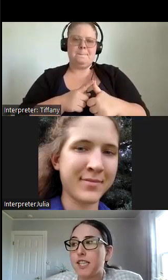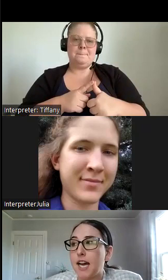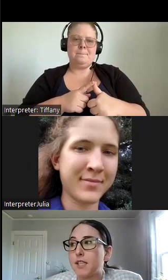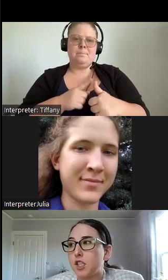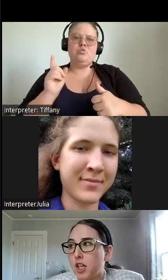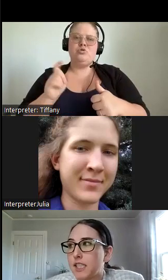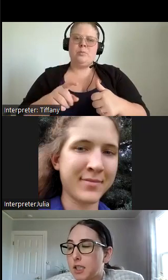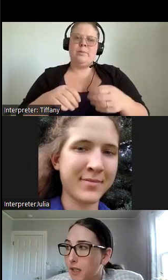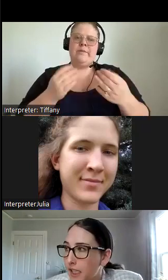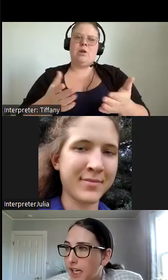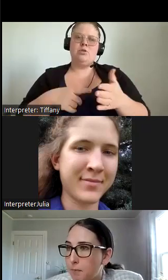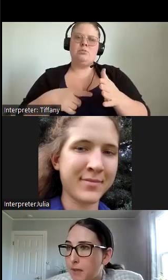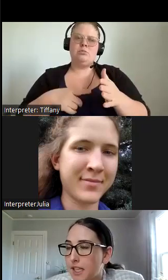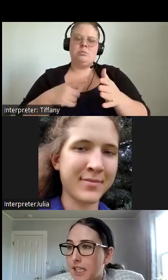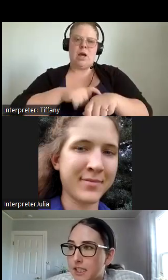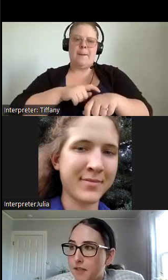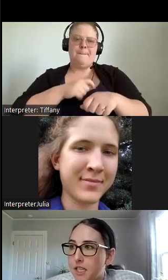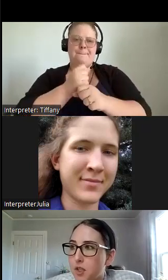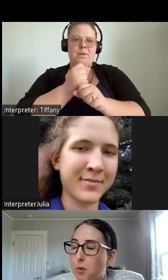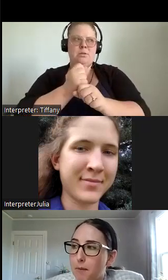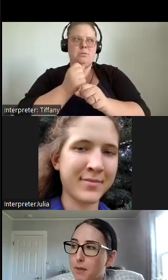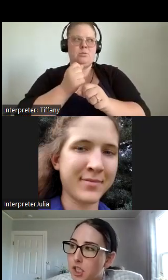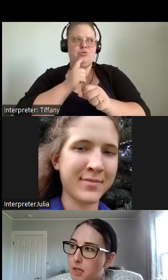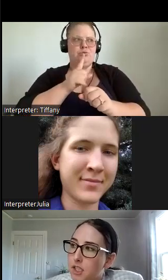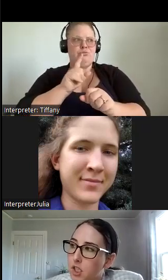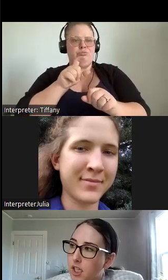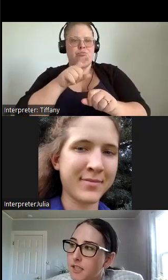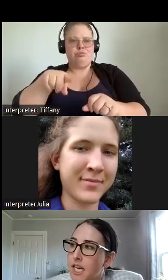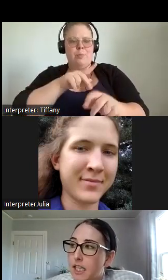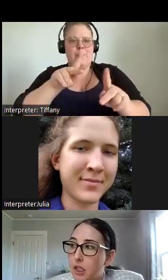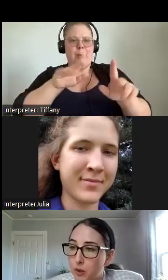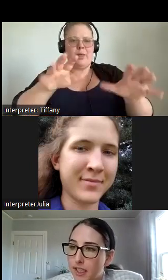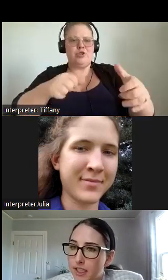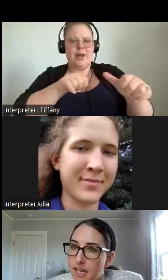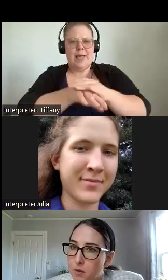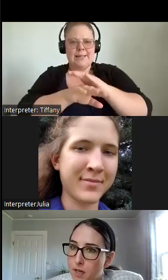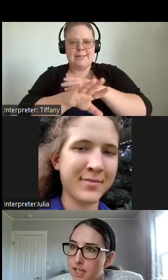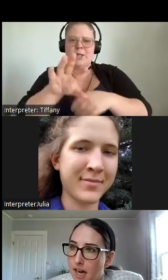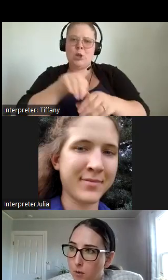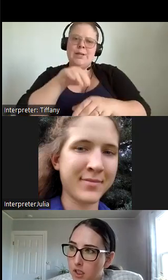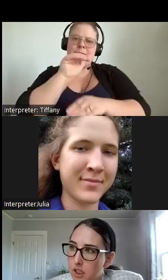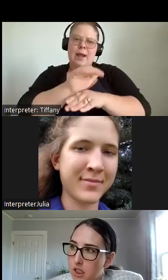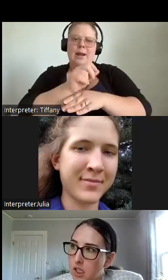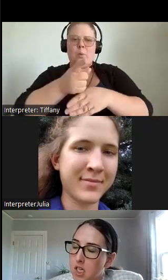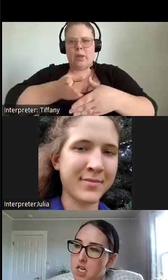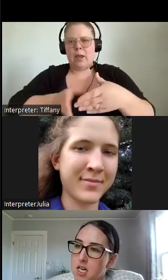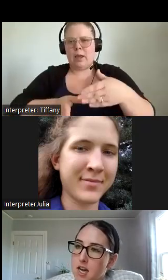provided during times that ensure accessibility and meet the needs of the individual population to be served, including night and weekend